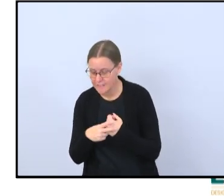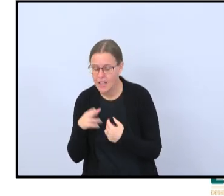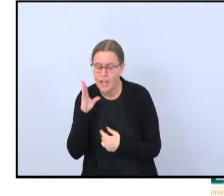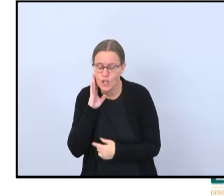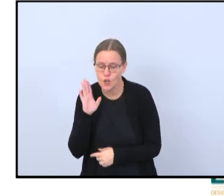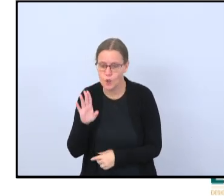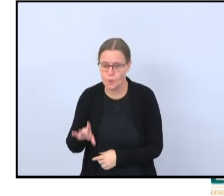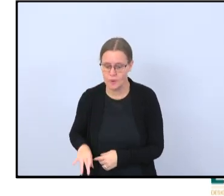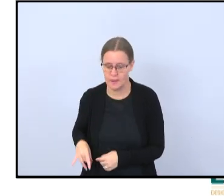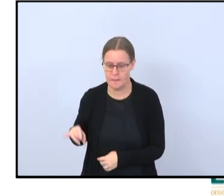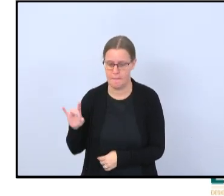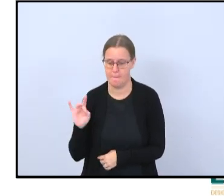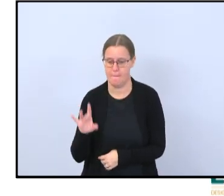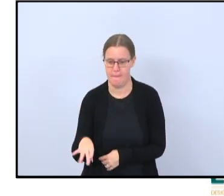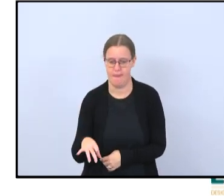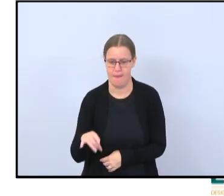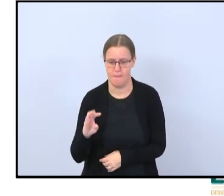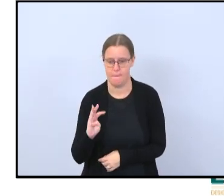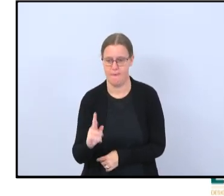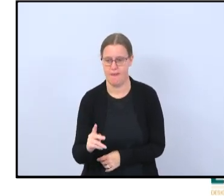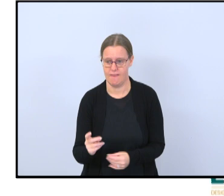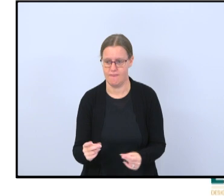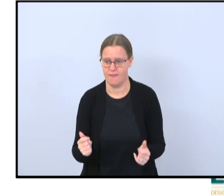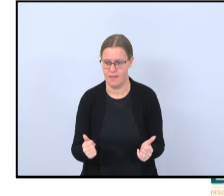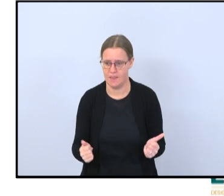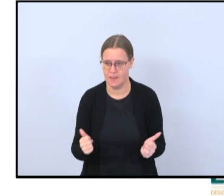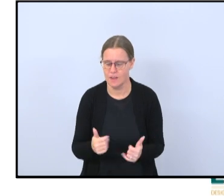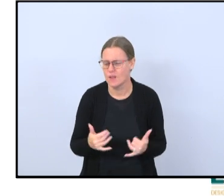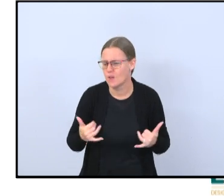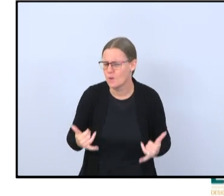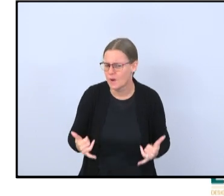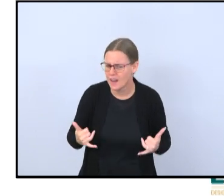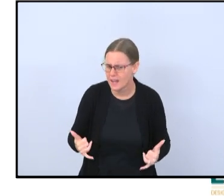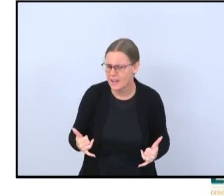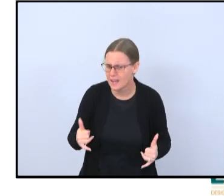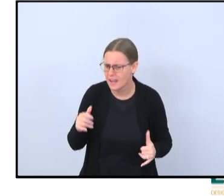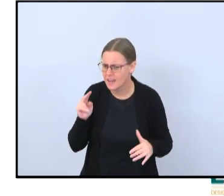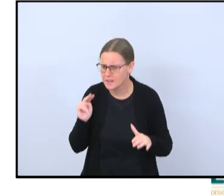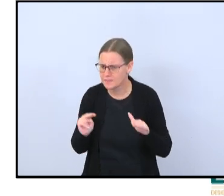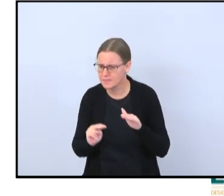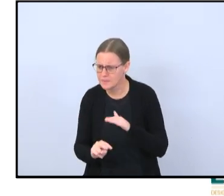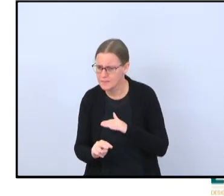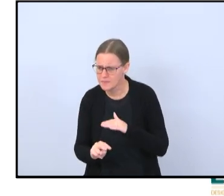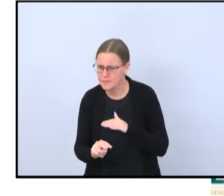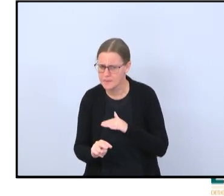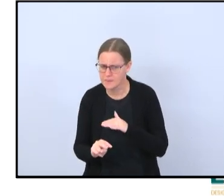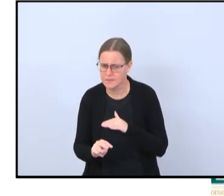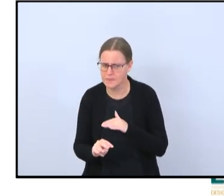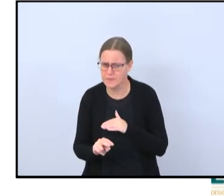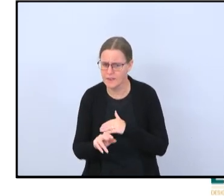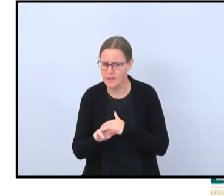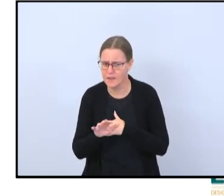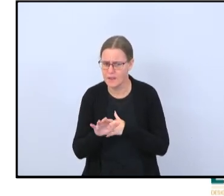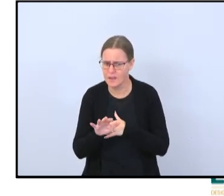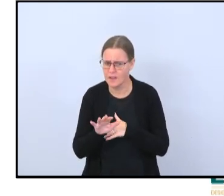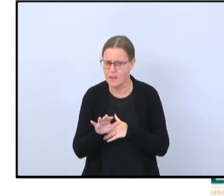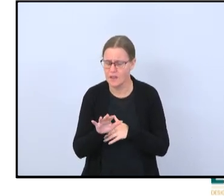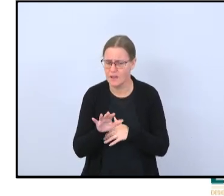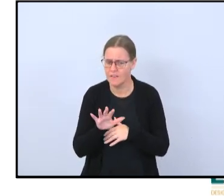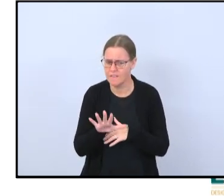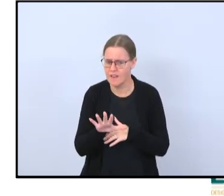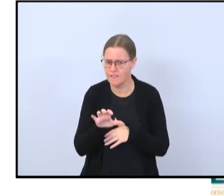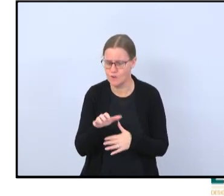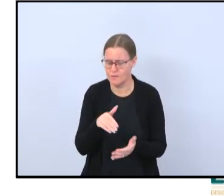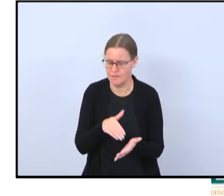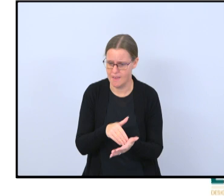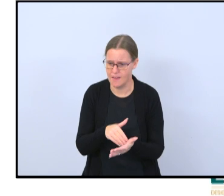back quicker. Now we're projected at about a little over $500,000 in savings a year. A year. That's